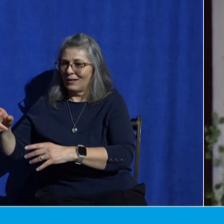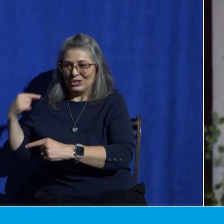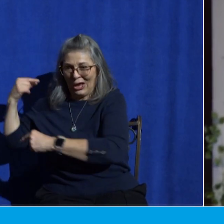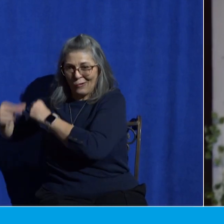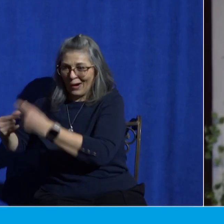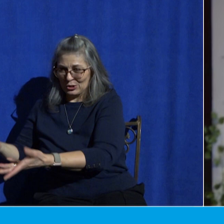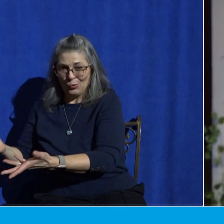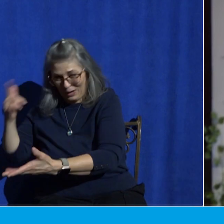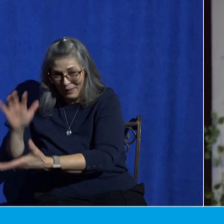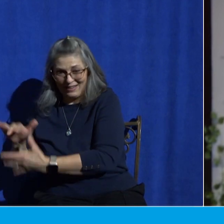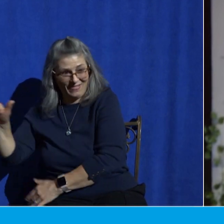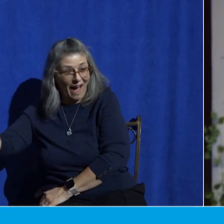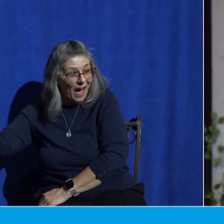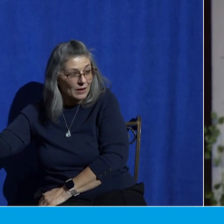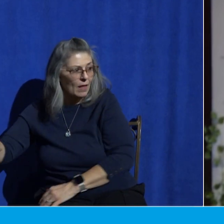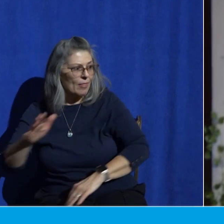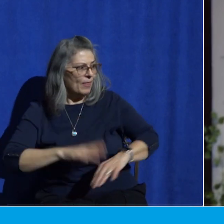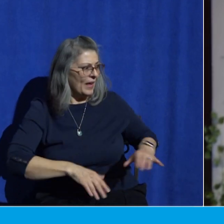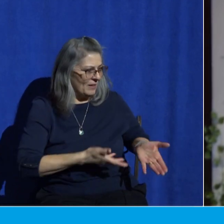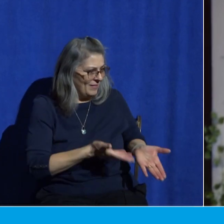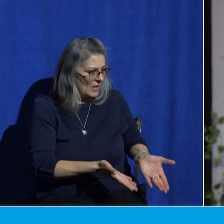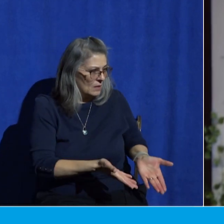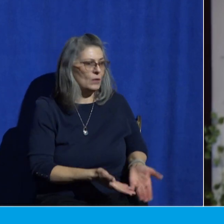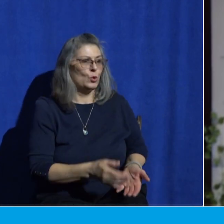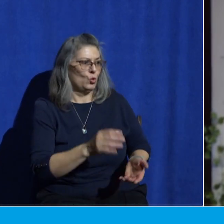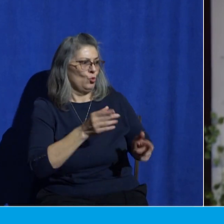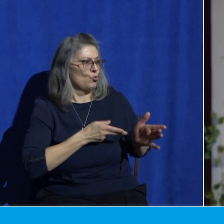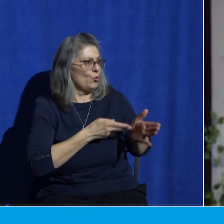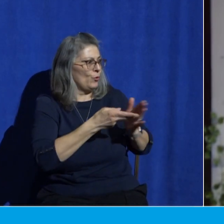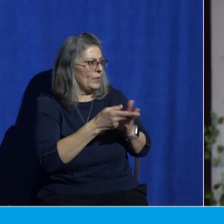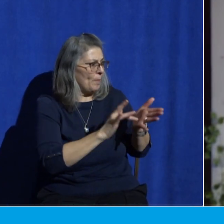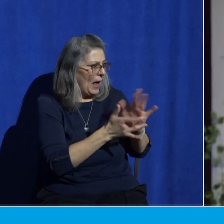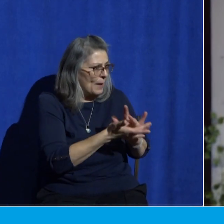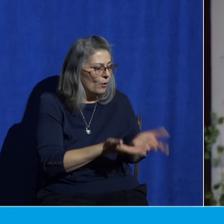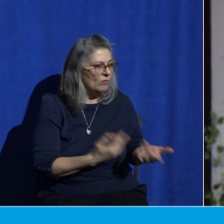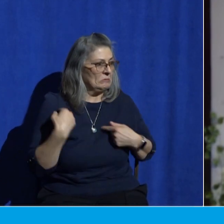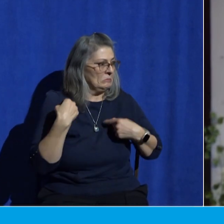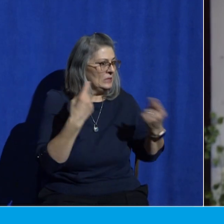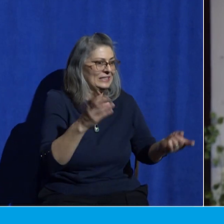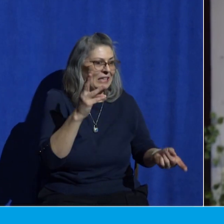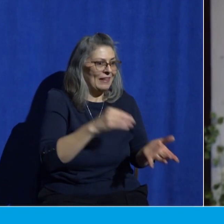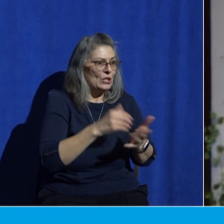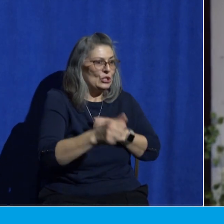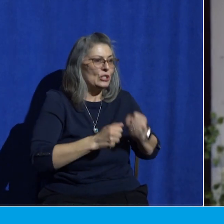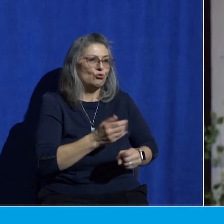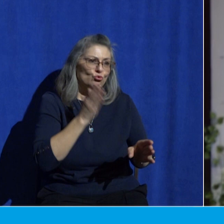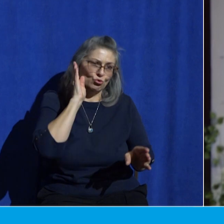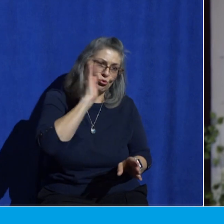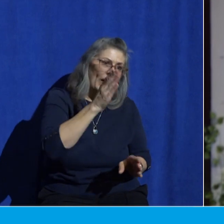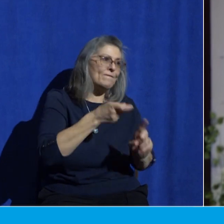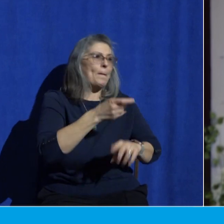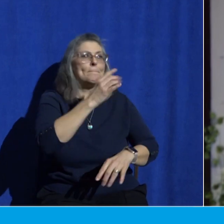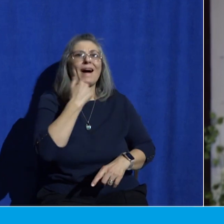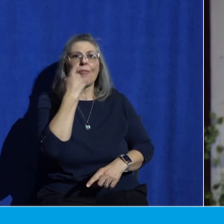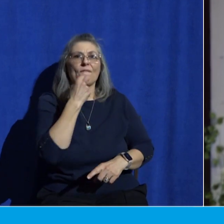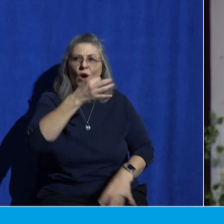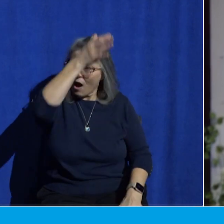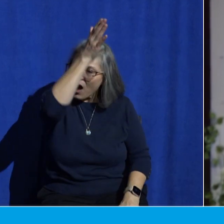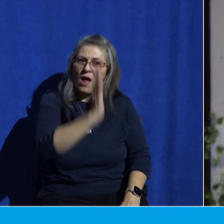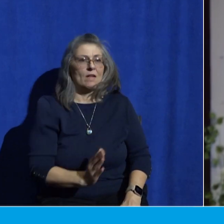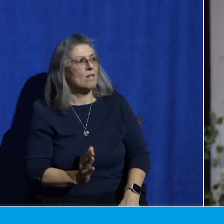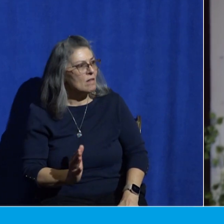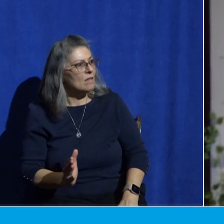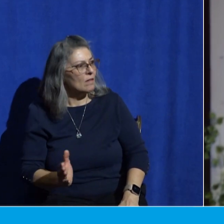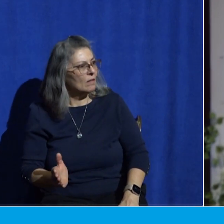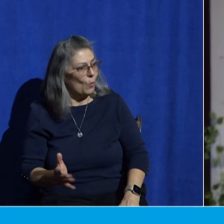God has held true for all of these years. It came out of the mouth of God, and I'm going to tremble it, I'm going to declare it, and I'm